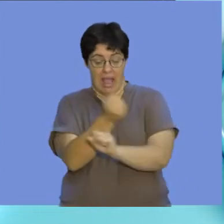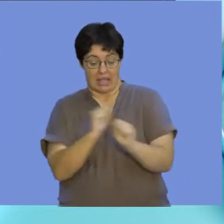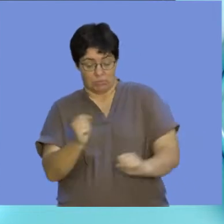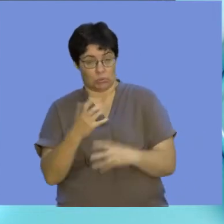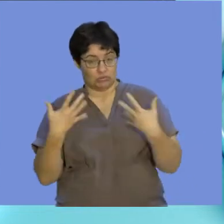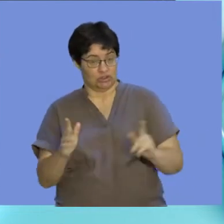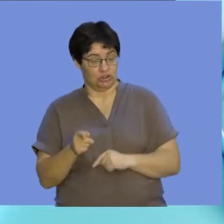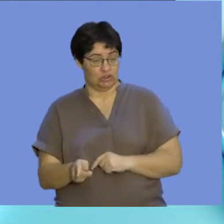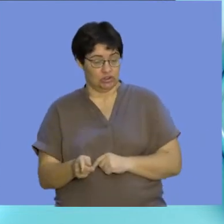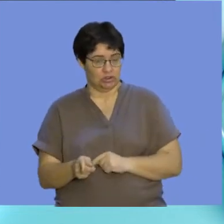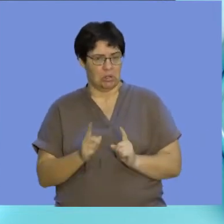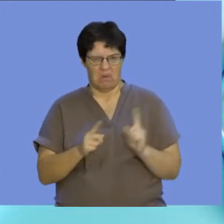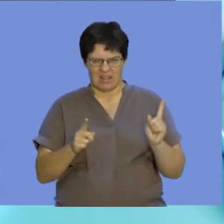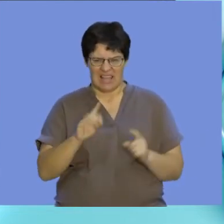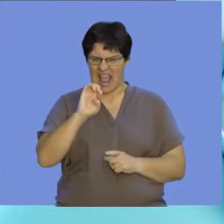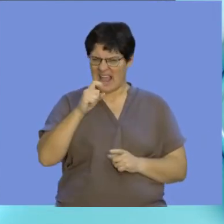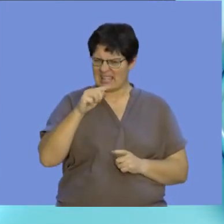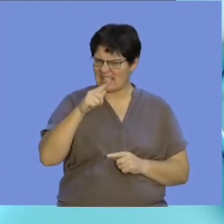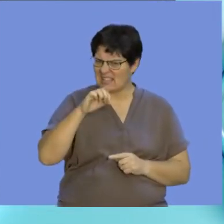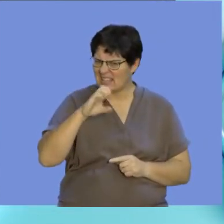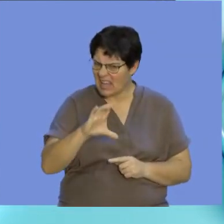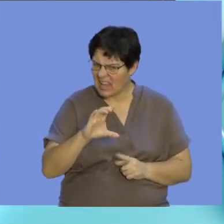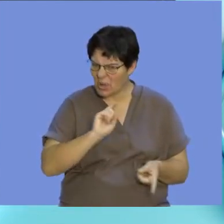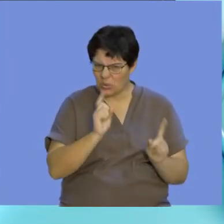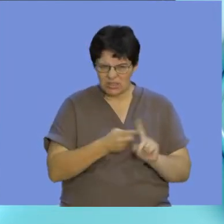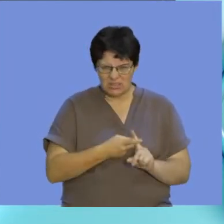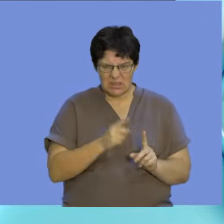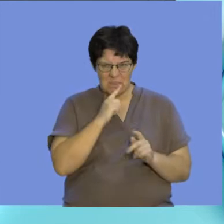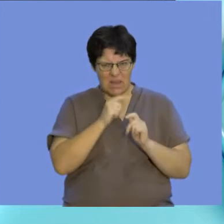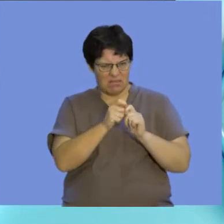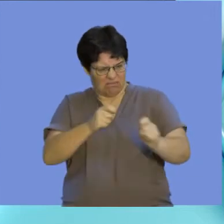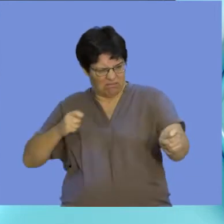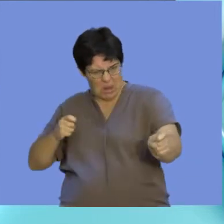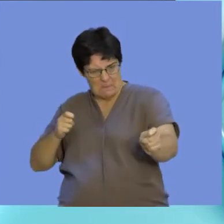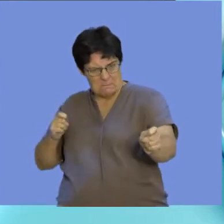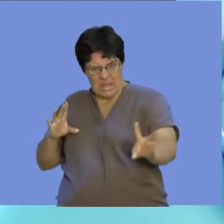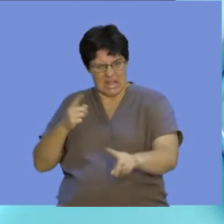explosions, but elastic collision? Do we mean an elastic band?